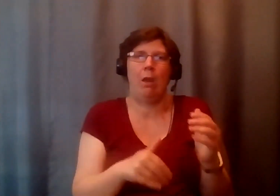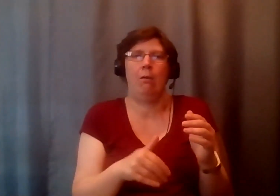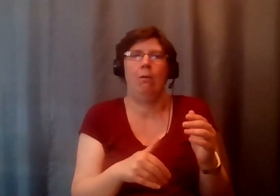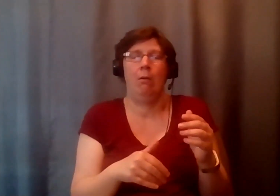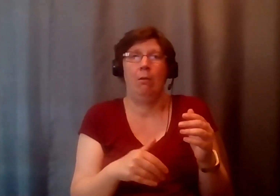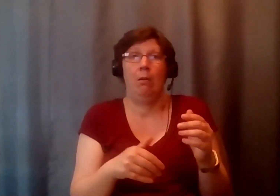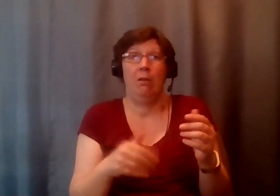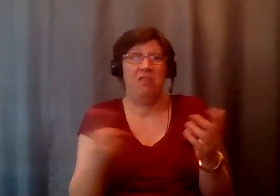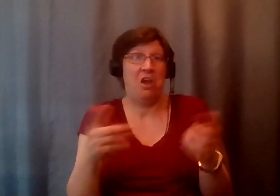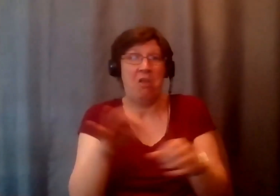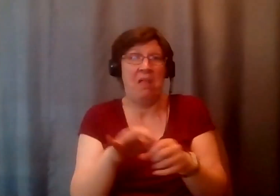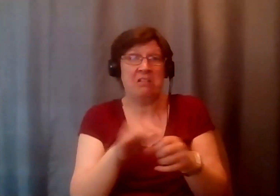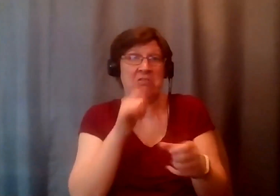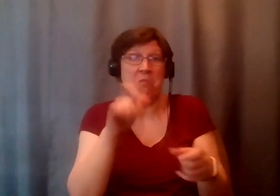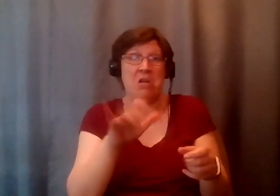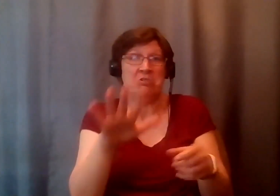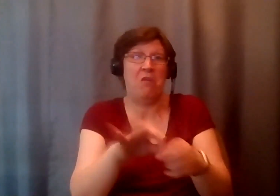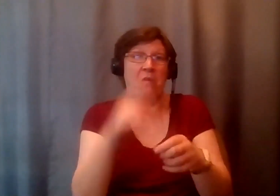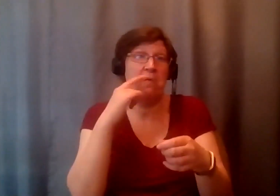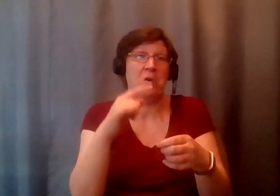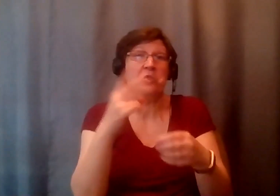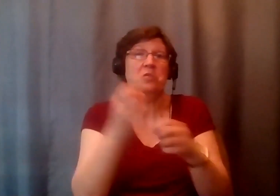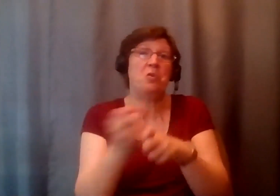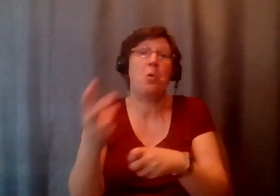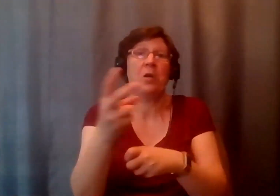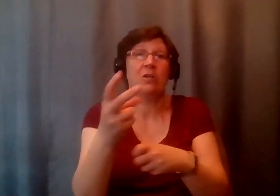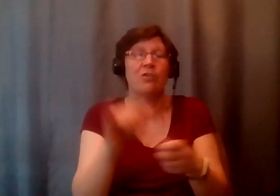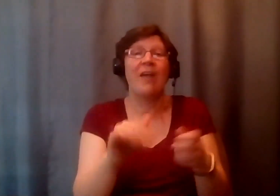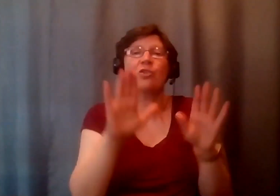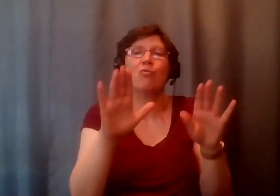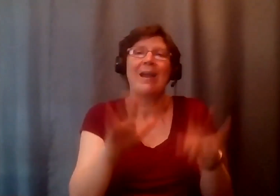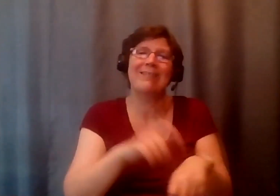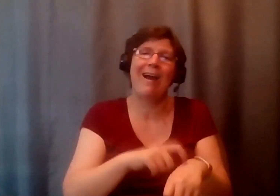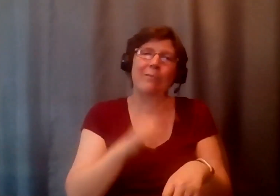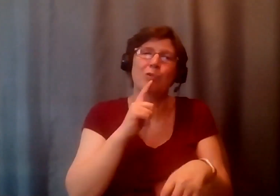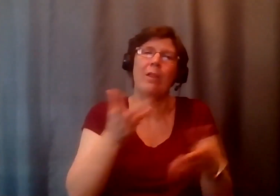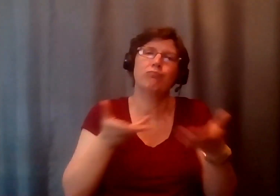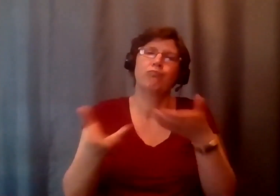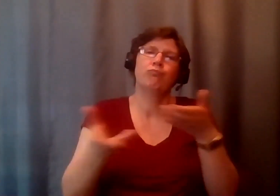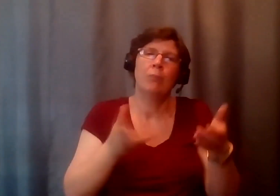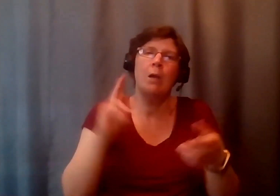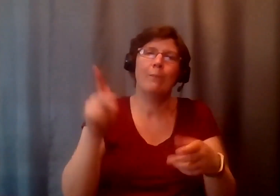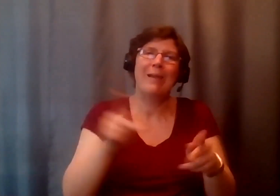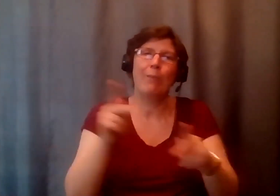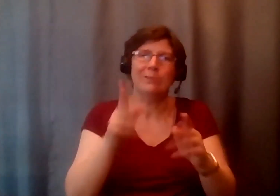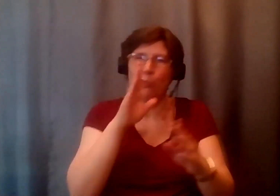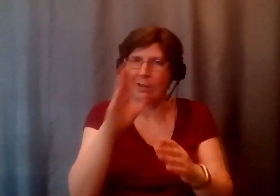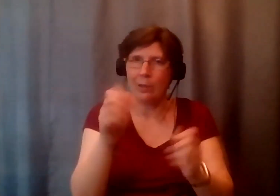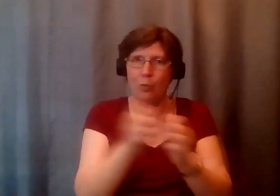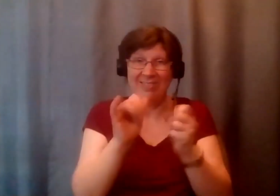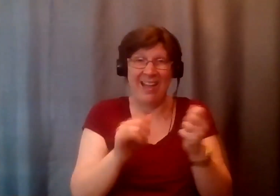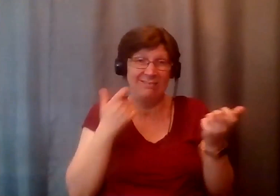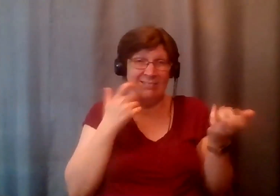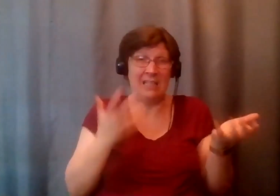and maybe don't need your vote for another 2 years. So that is a great time to engage people directly and see them directly. That being said,